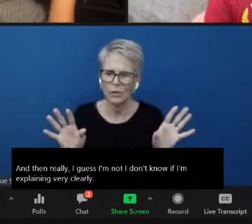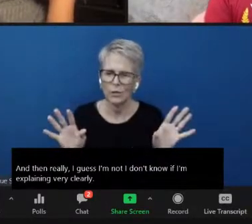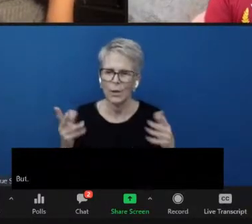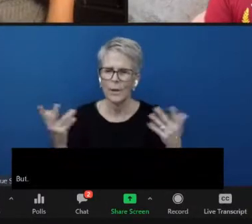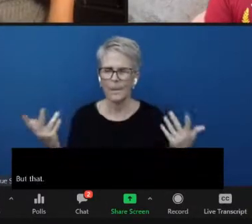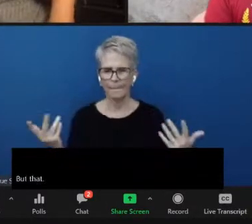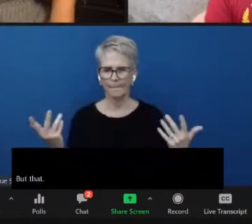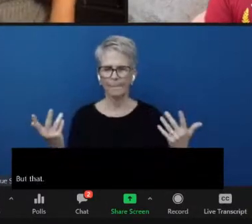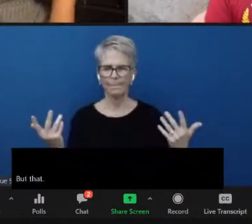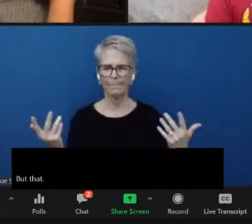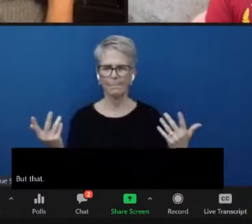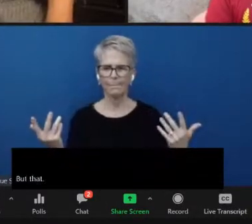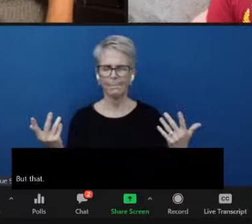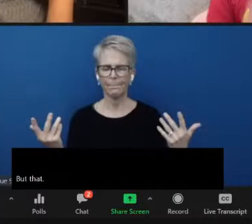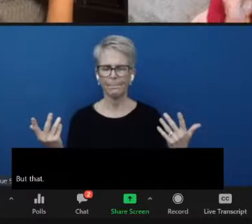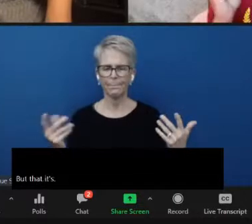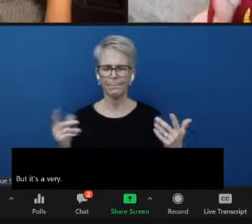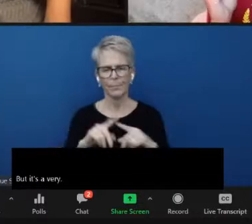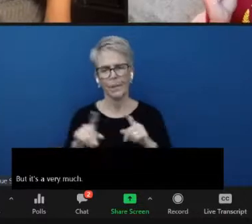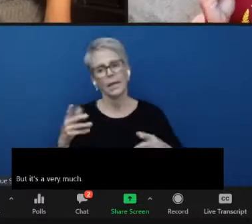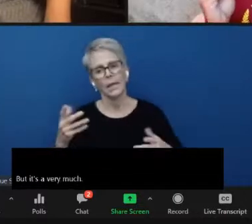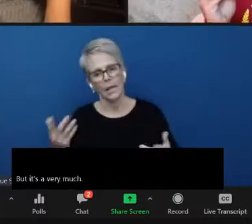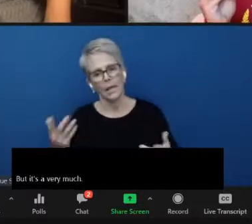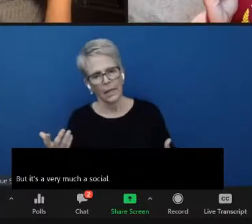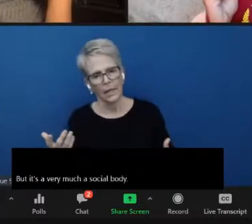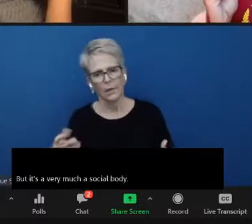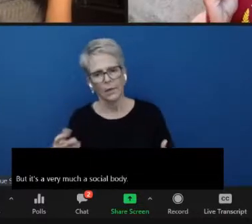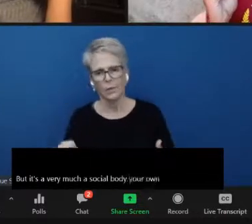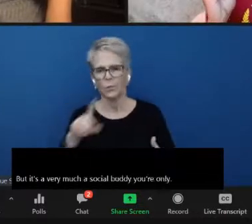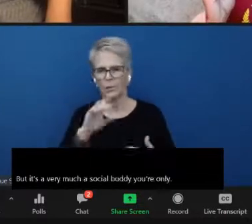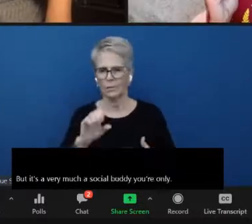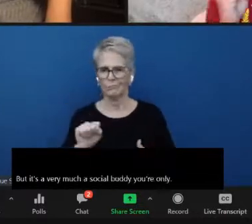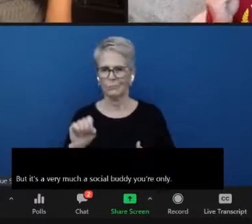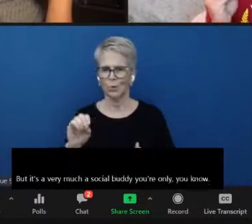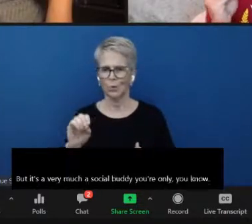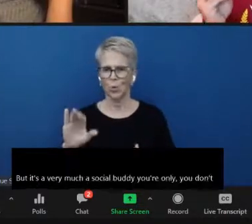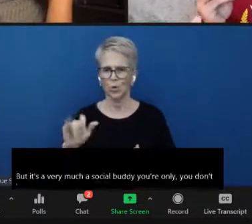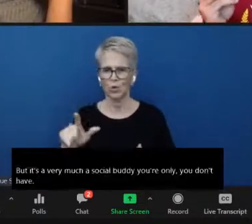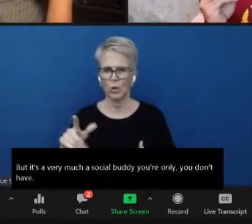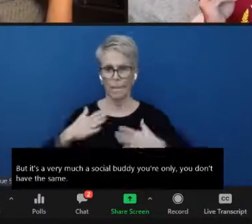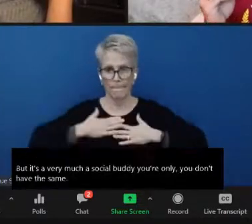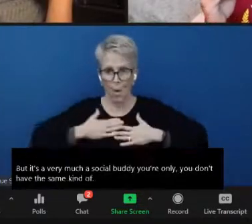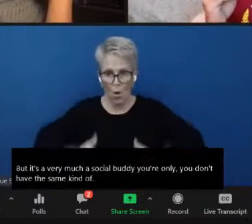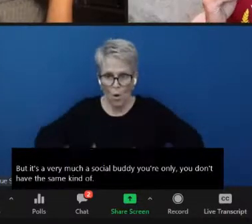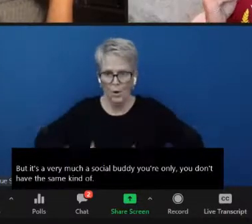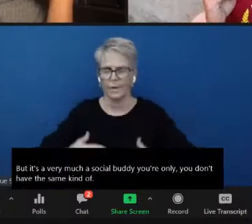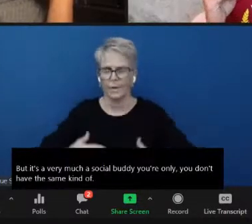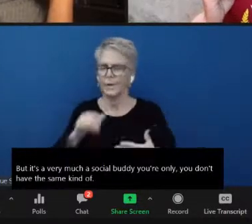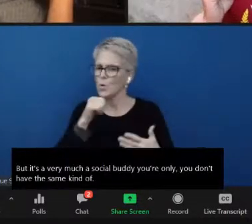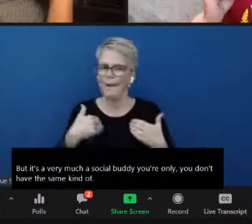but that it's very much a social body. You're only, you don't have the same kind of